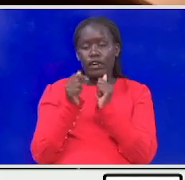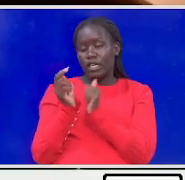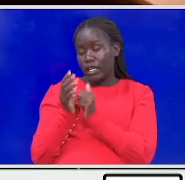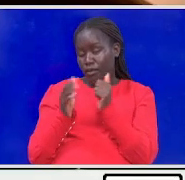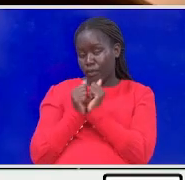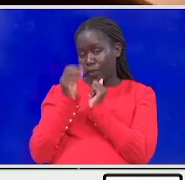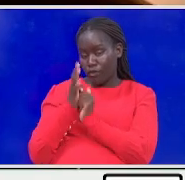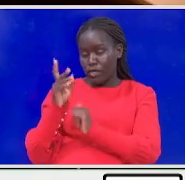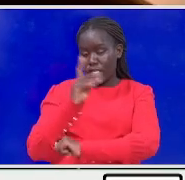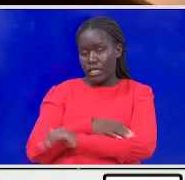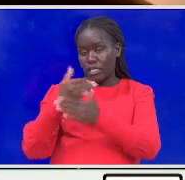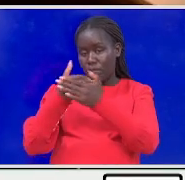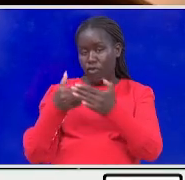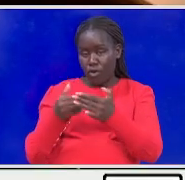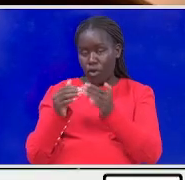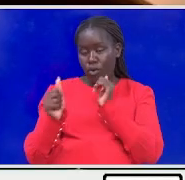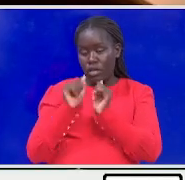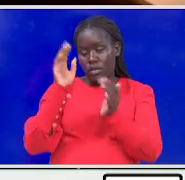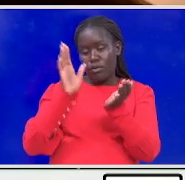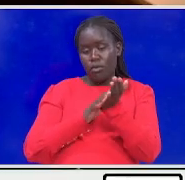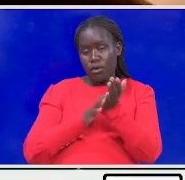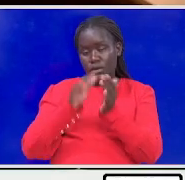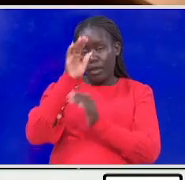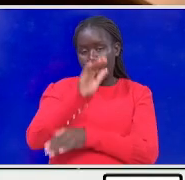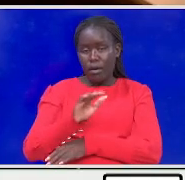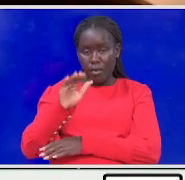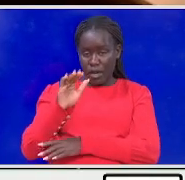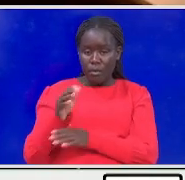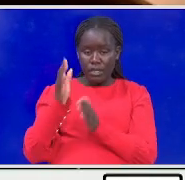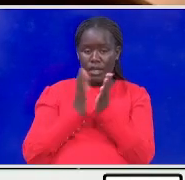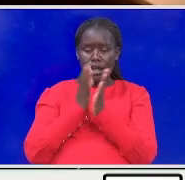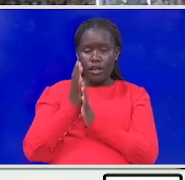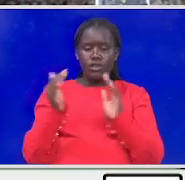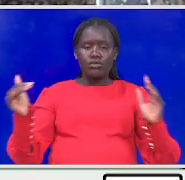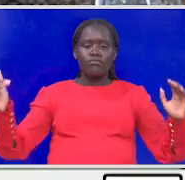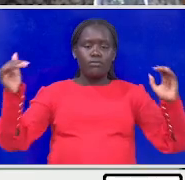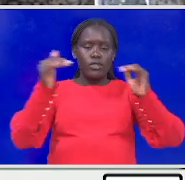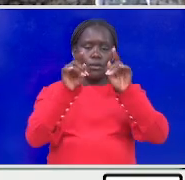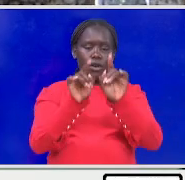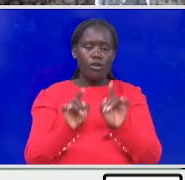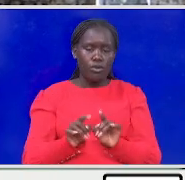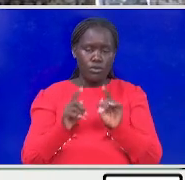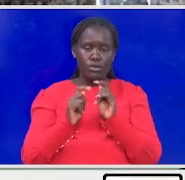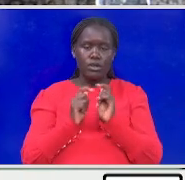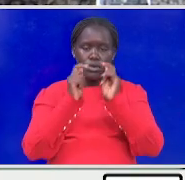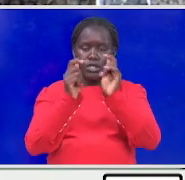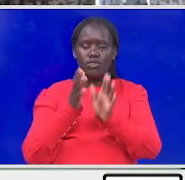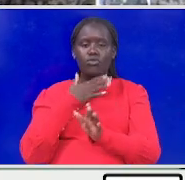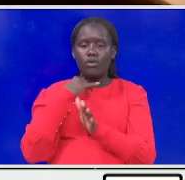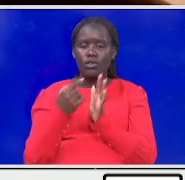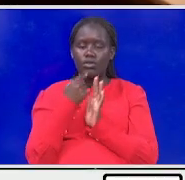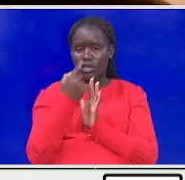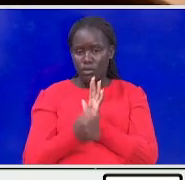in that has been proposed in Parliament, the right to assembly and demonstration. We want to